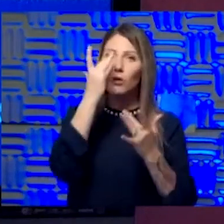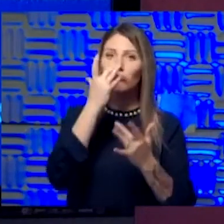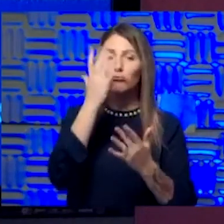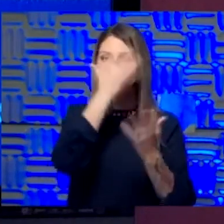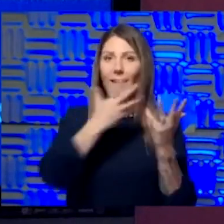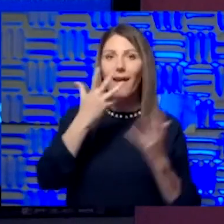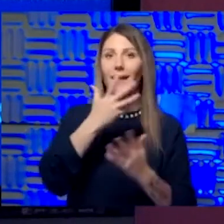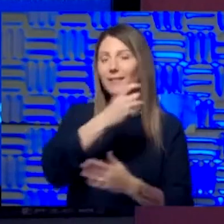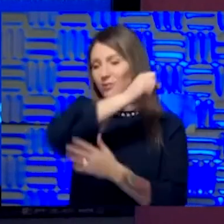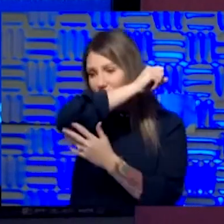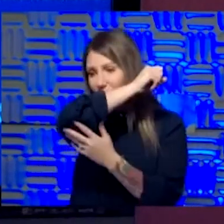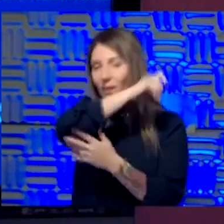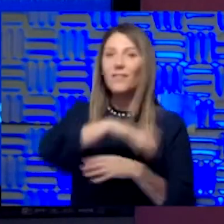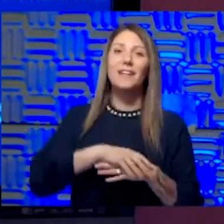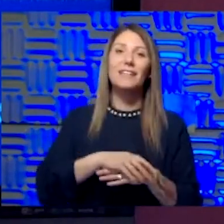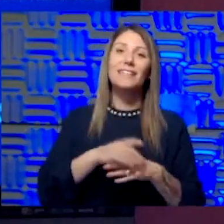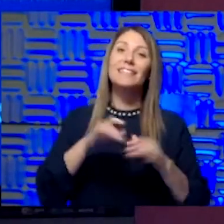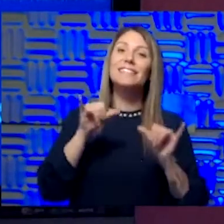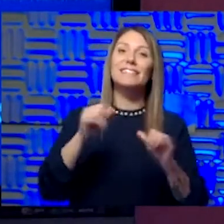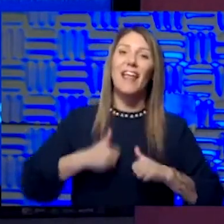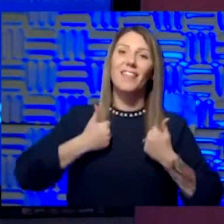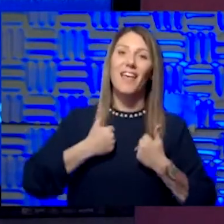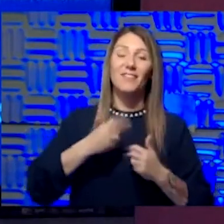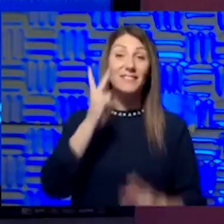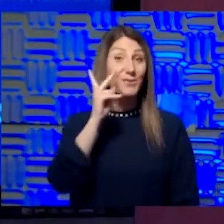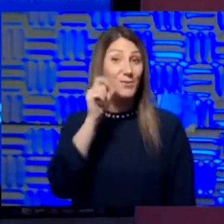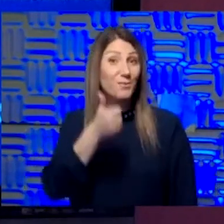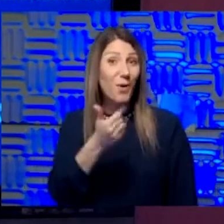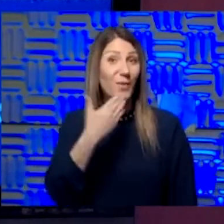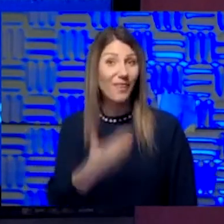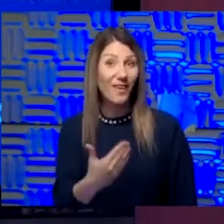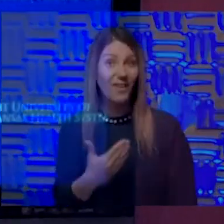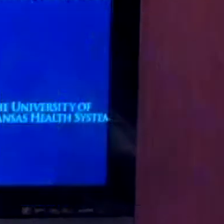Let's stay alive. We'll see you tomorrow. Thank you. Thank you. Thank you.